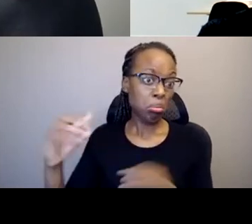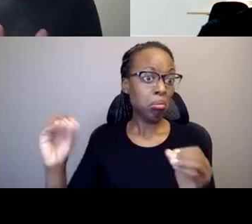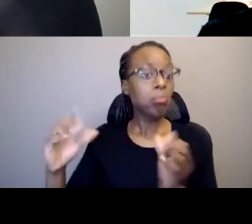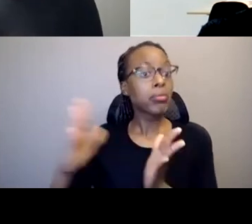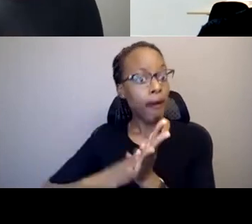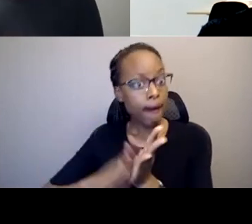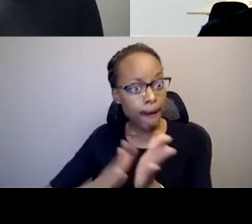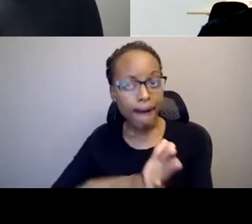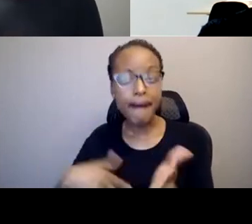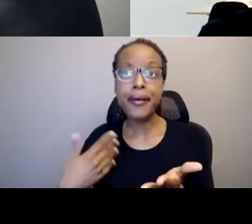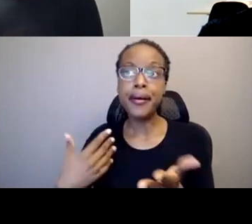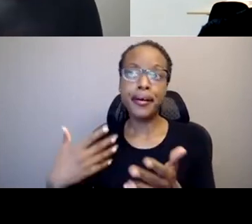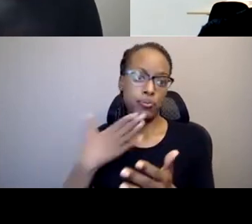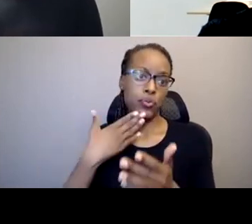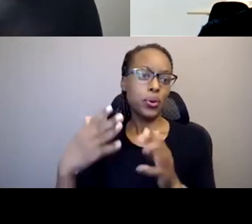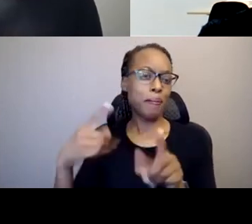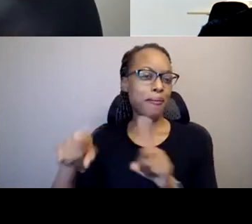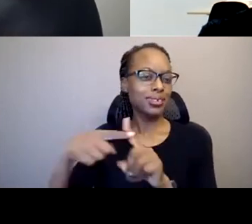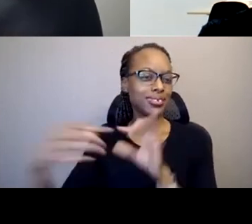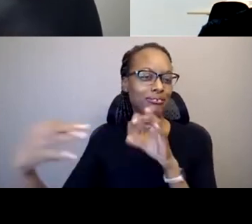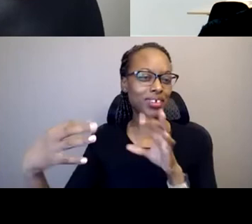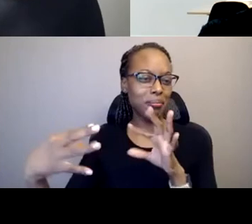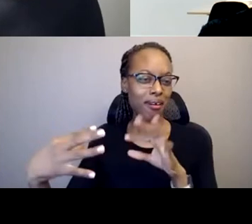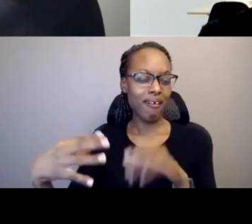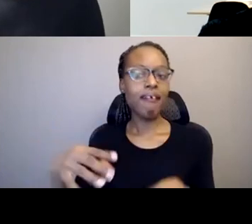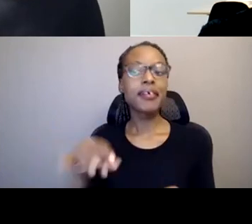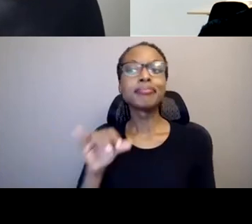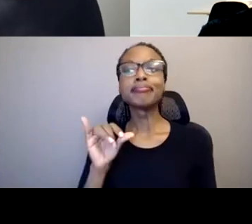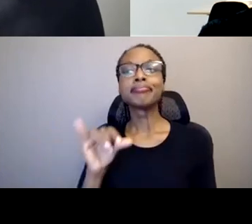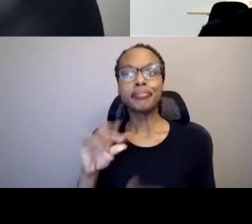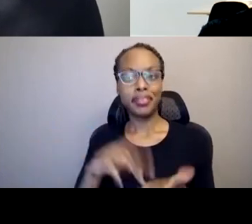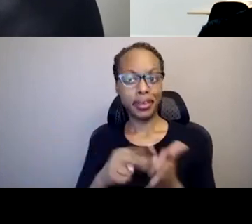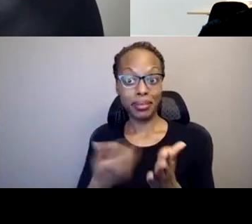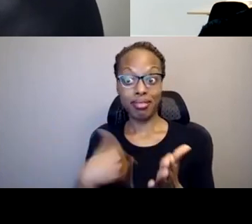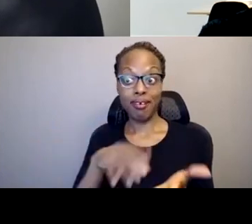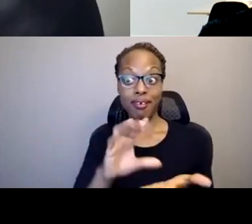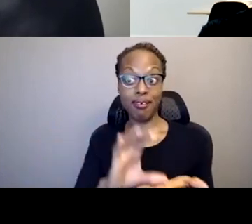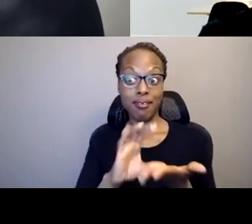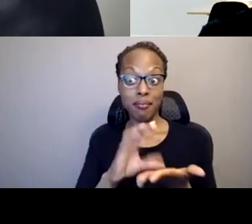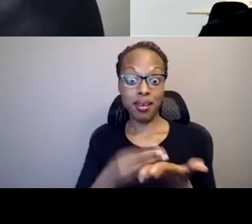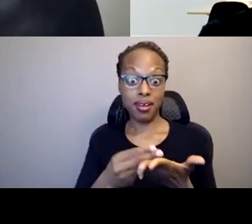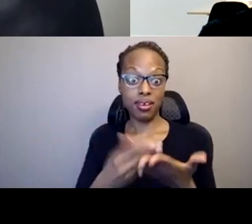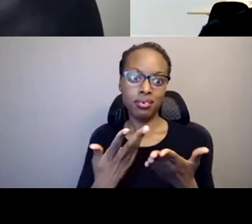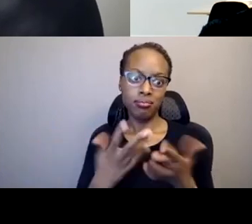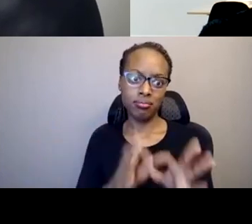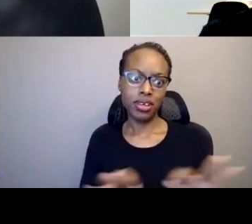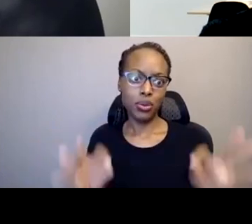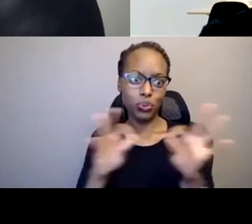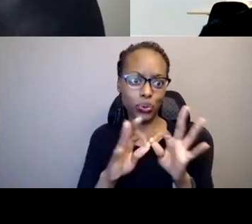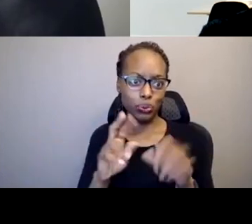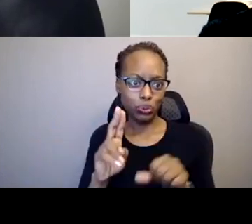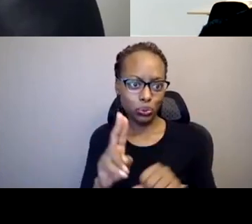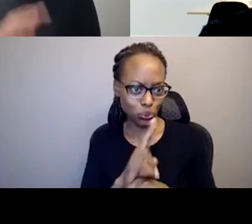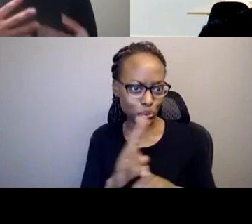now a responsibility to do something really meaningful with the gift and to sort of, use that to push